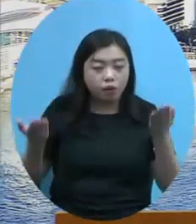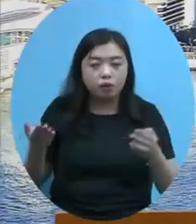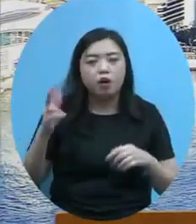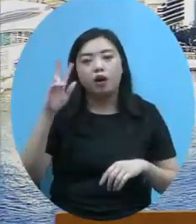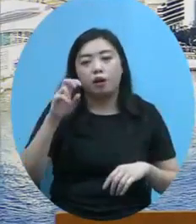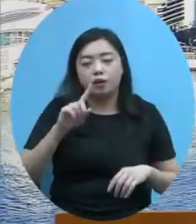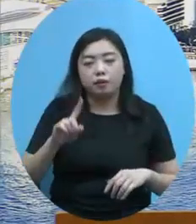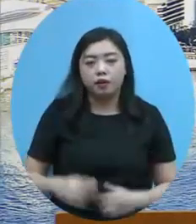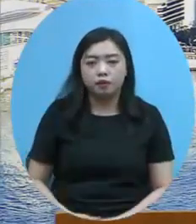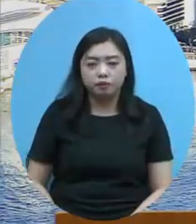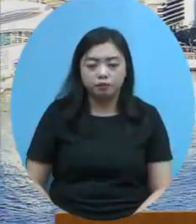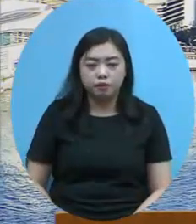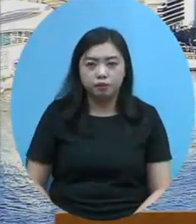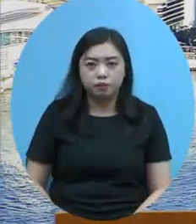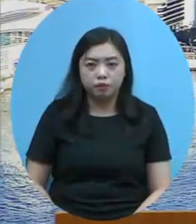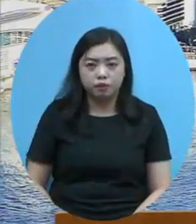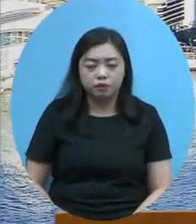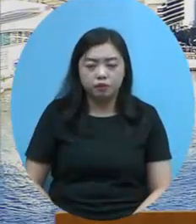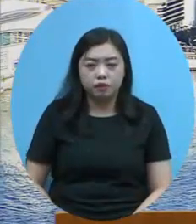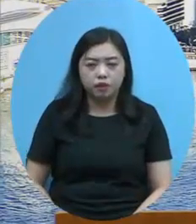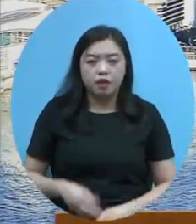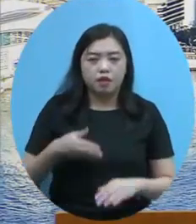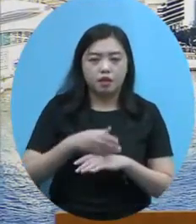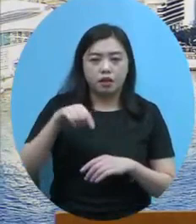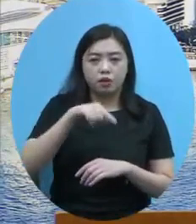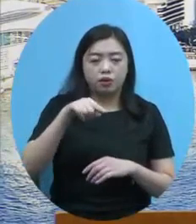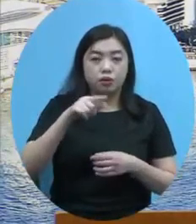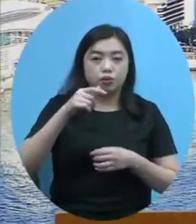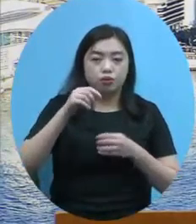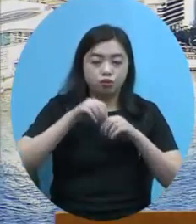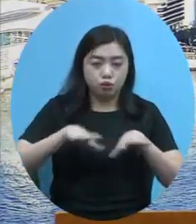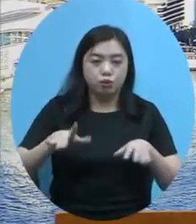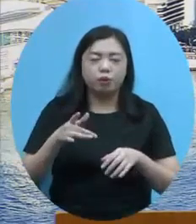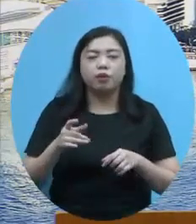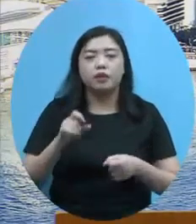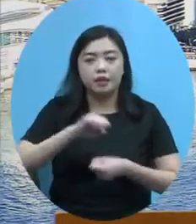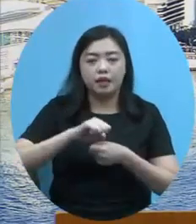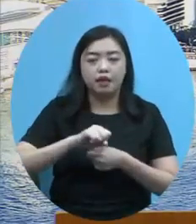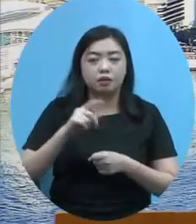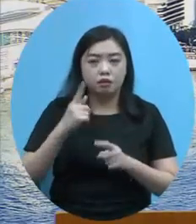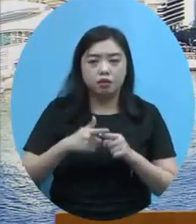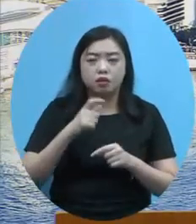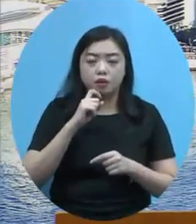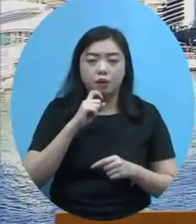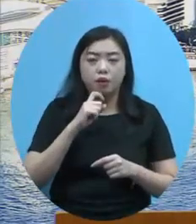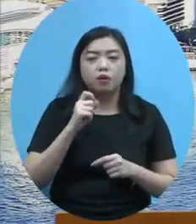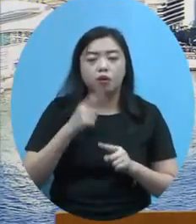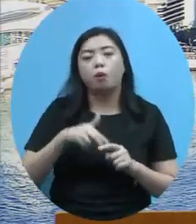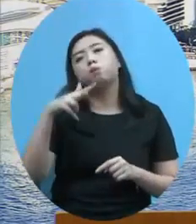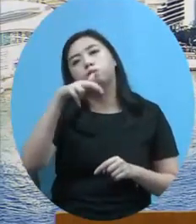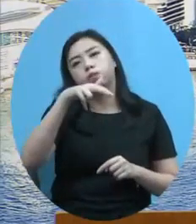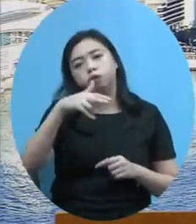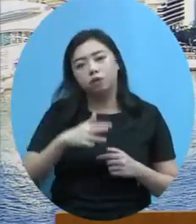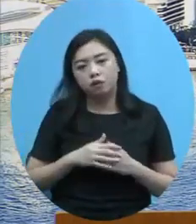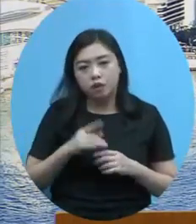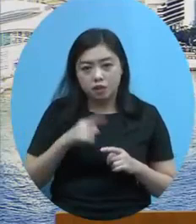in disease transmissions in the community. This is quite obvious. And the number of cases has risen from about 300 about